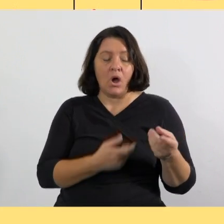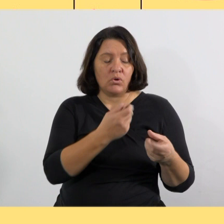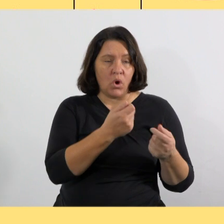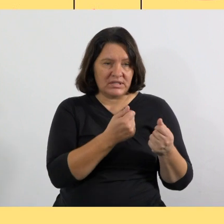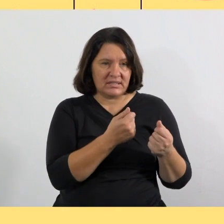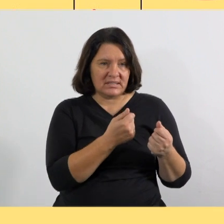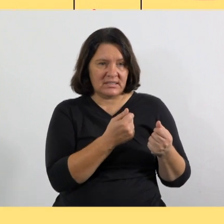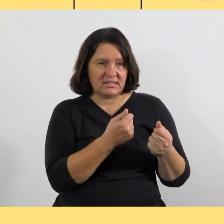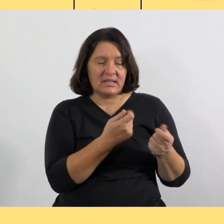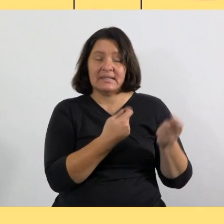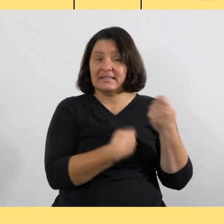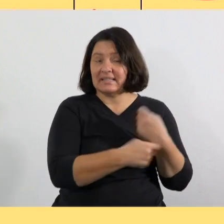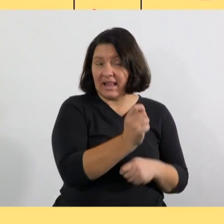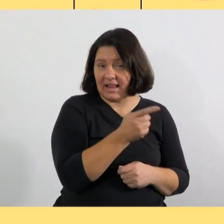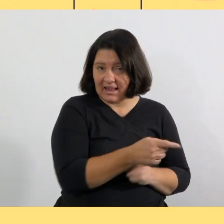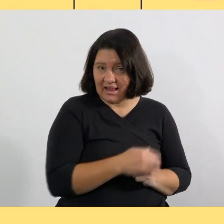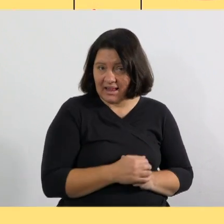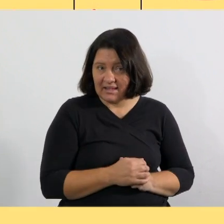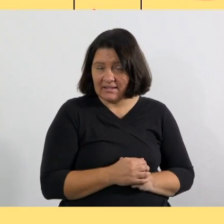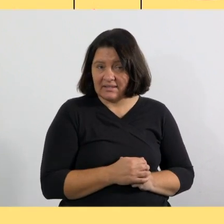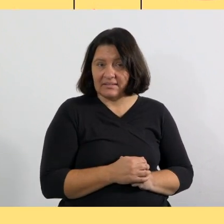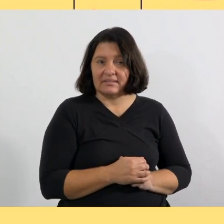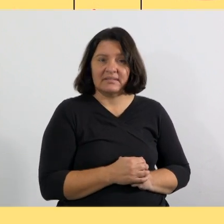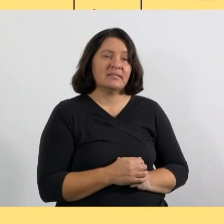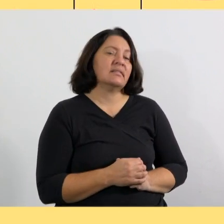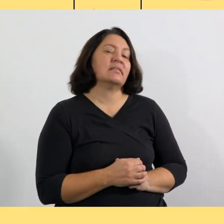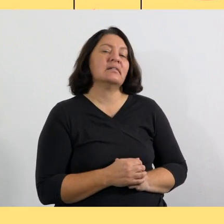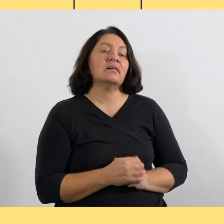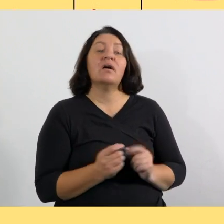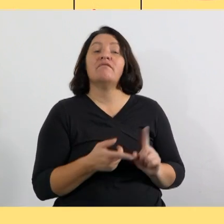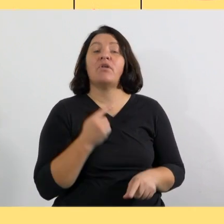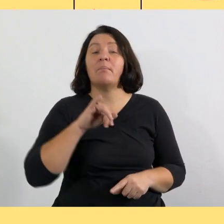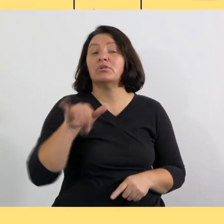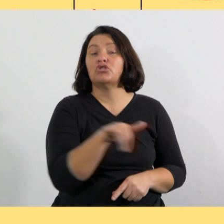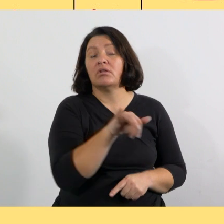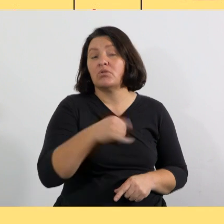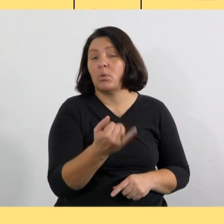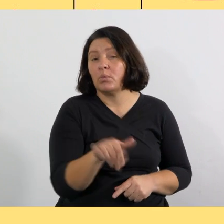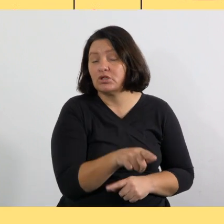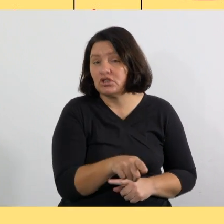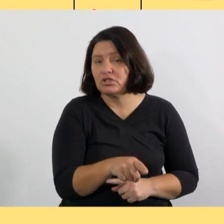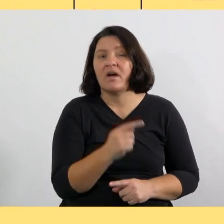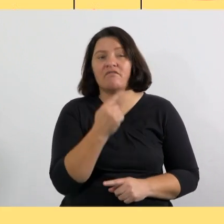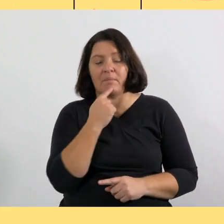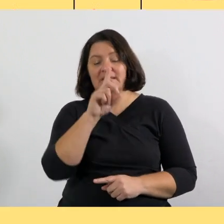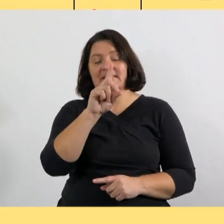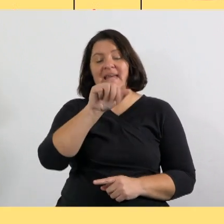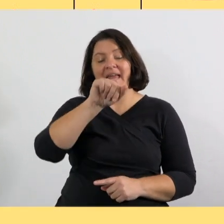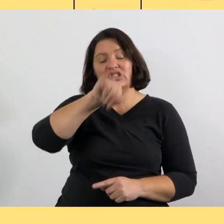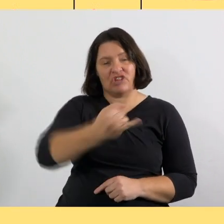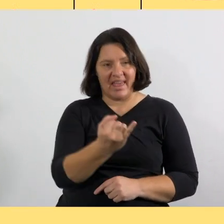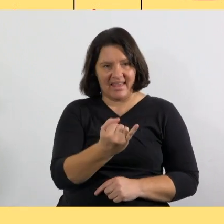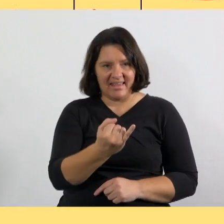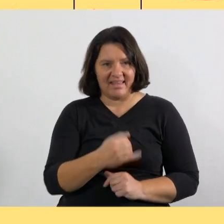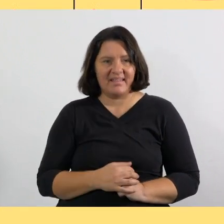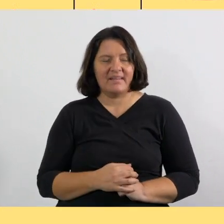sales. Cost of sales from which journal? This is now the DAJ. How